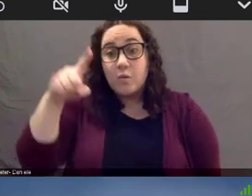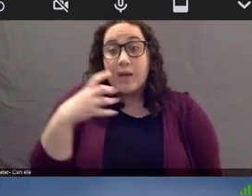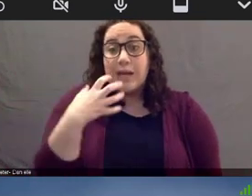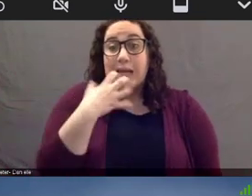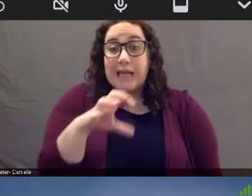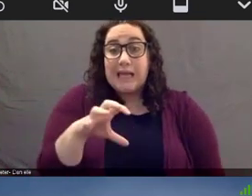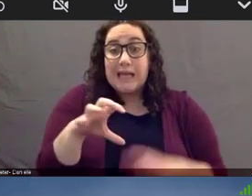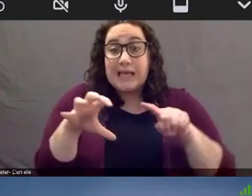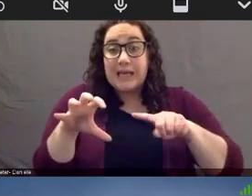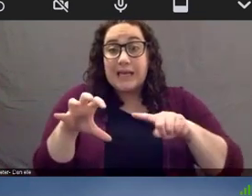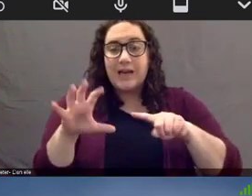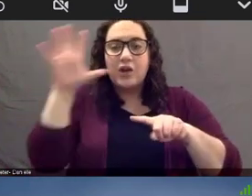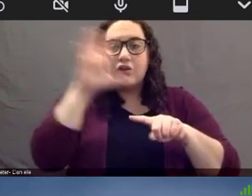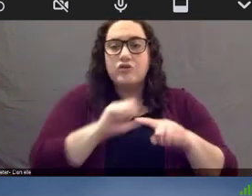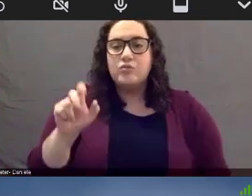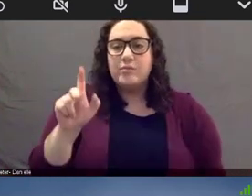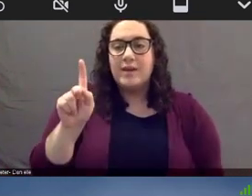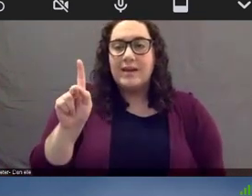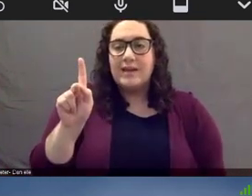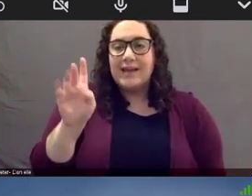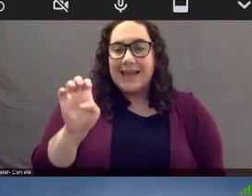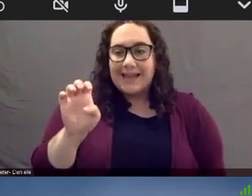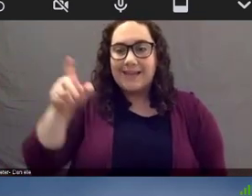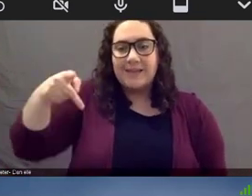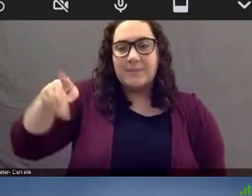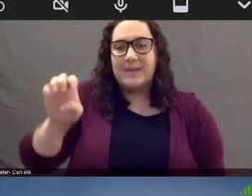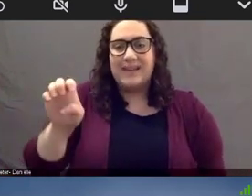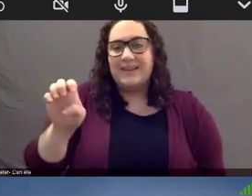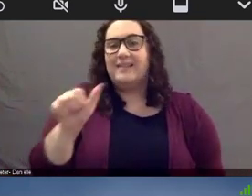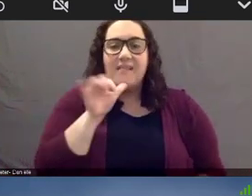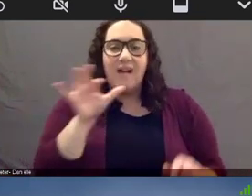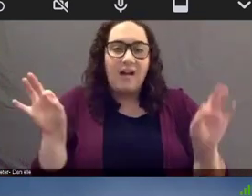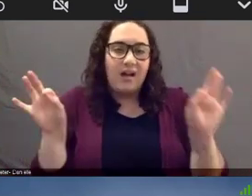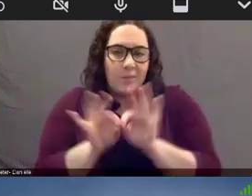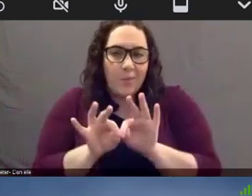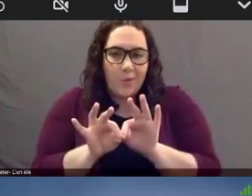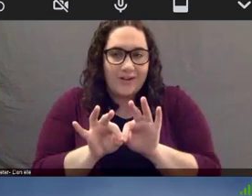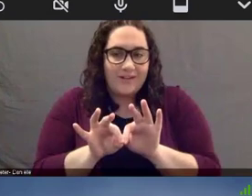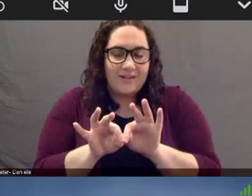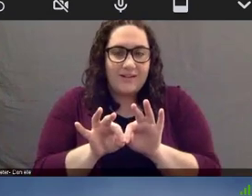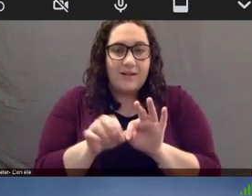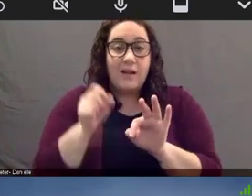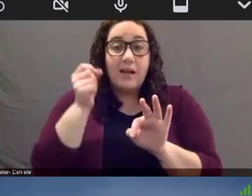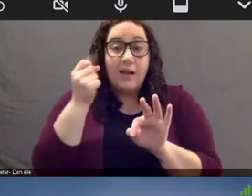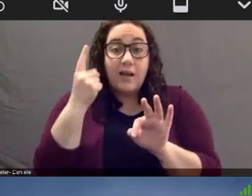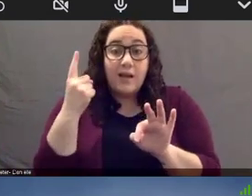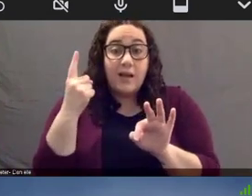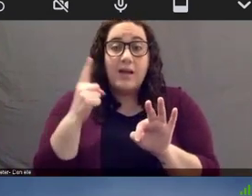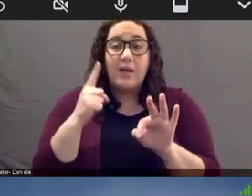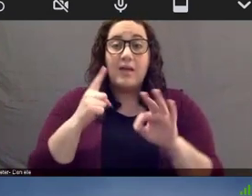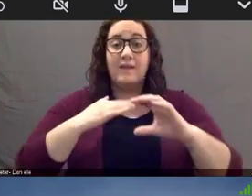usually we're dealing with fluids that aren't changing phase. So our change in specific